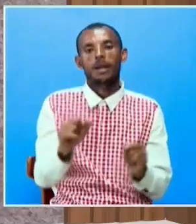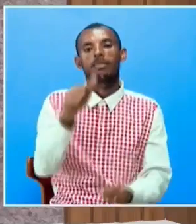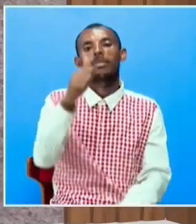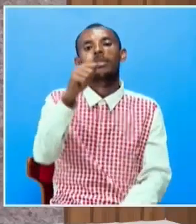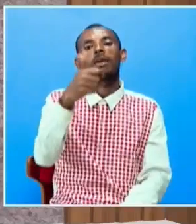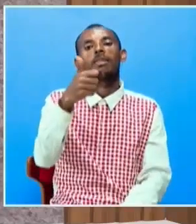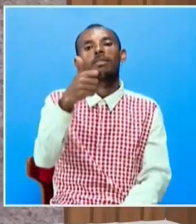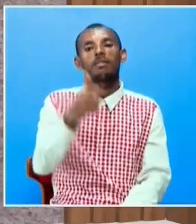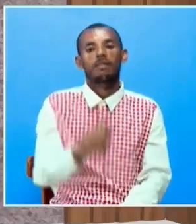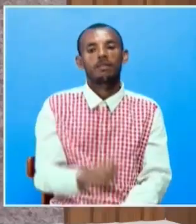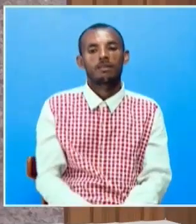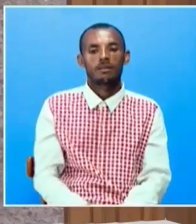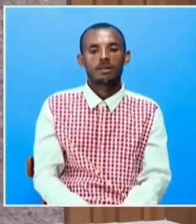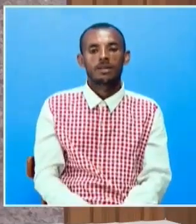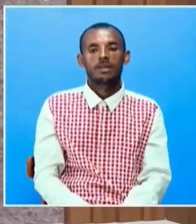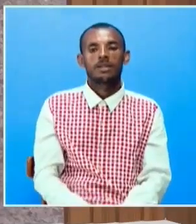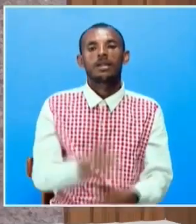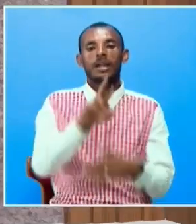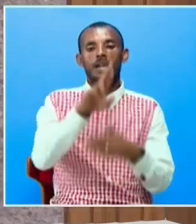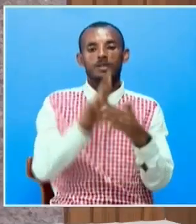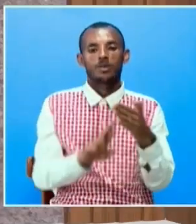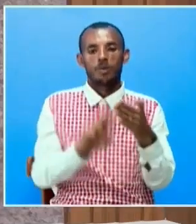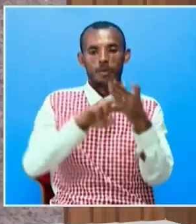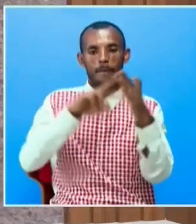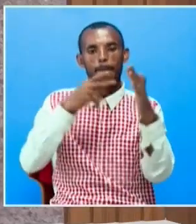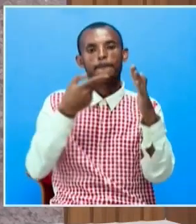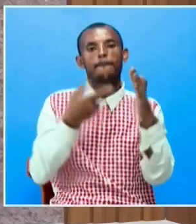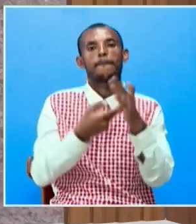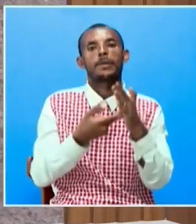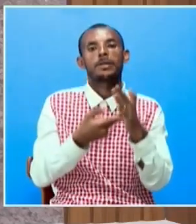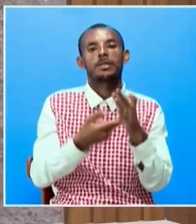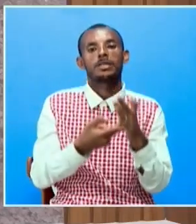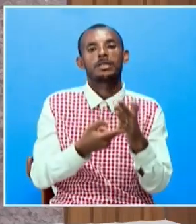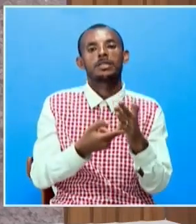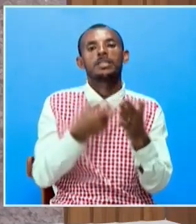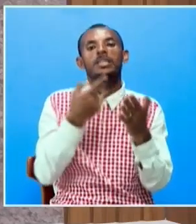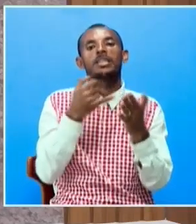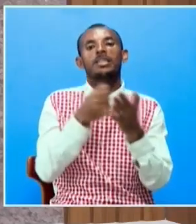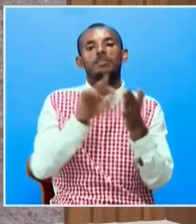10. Ratio means this is